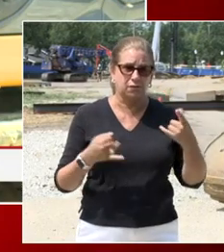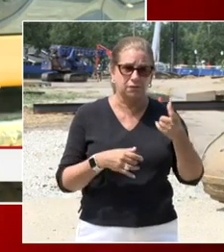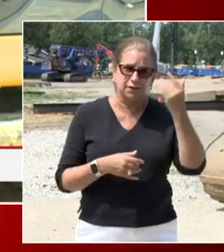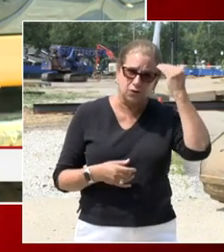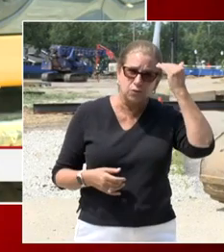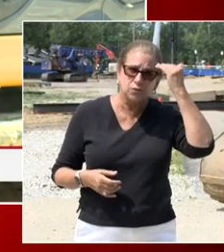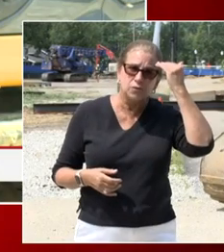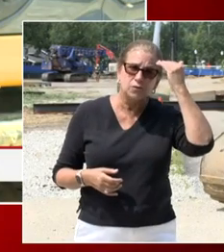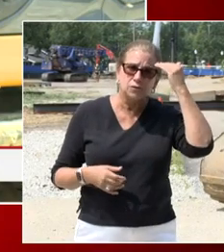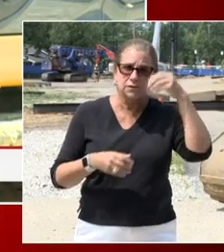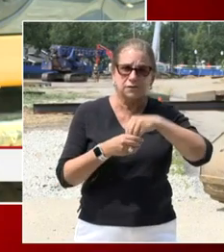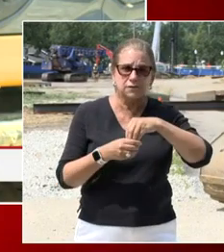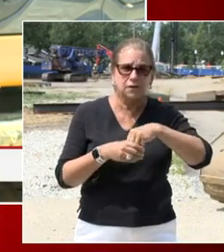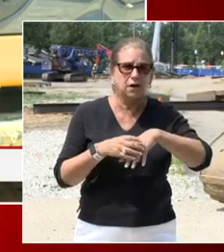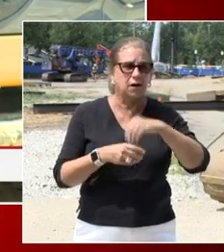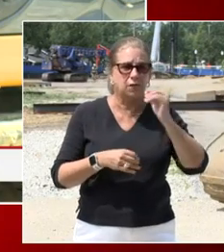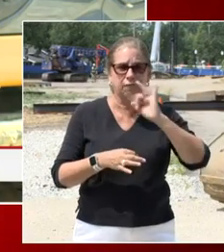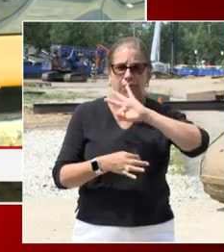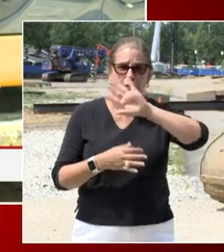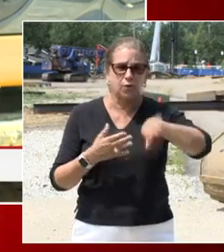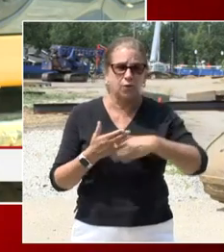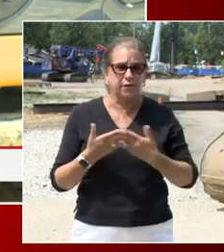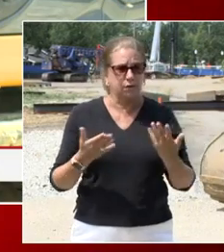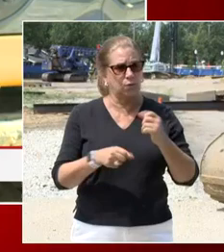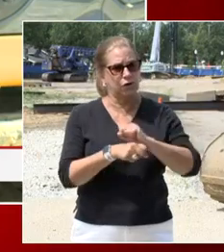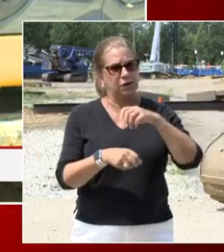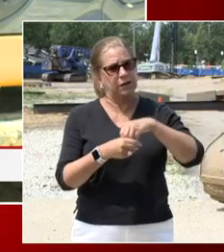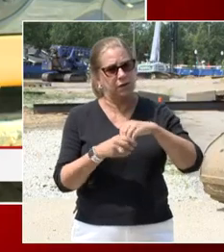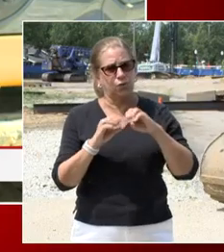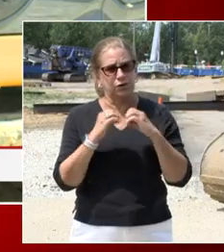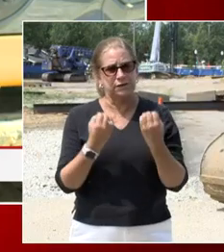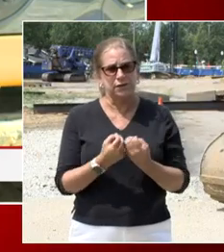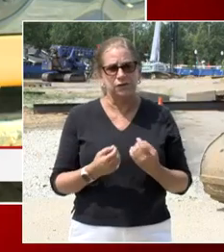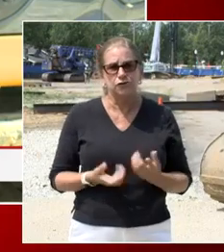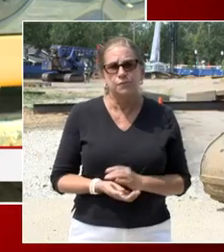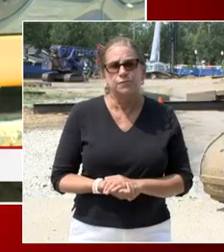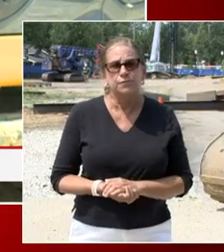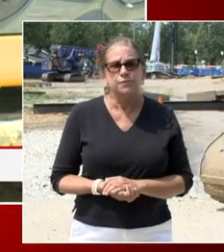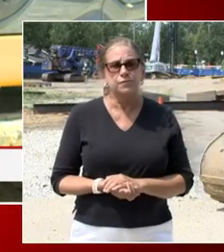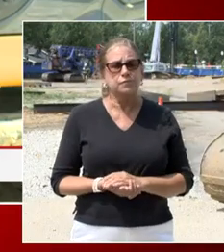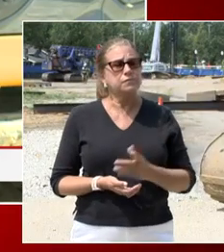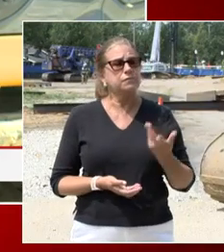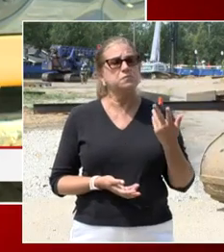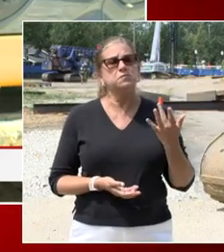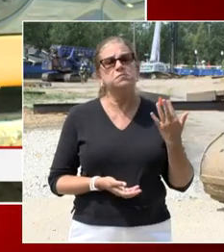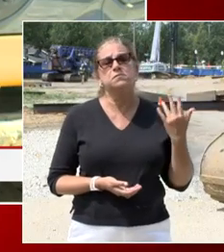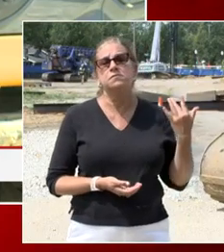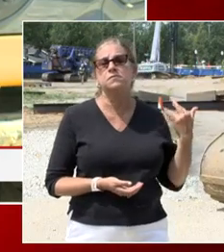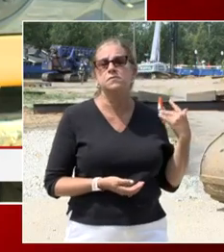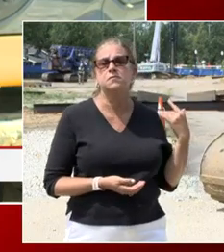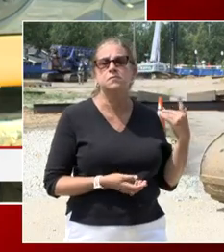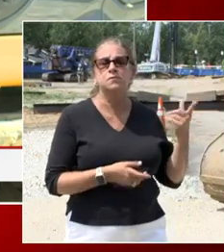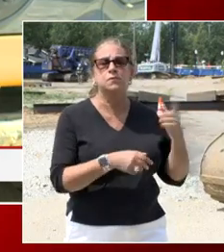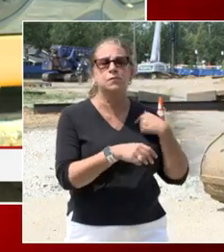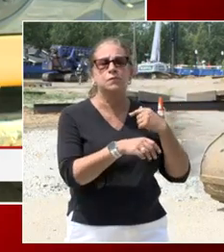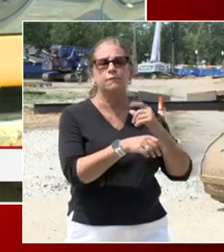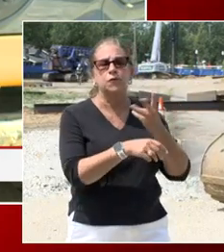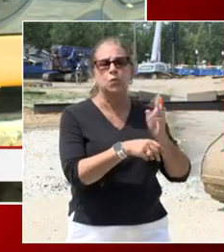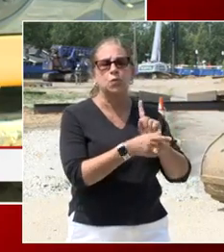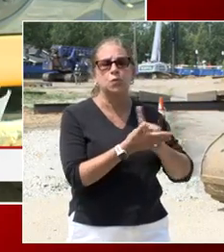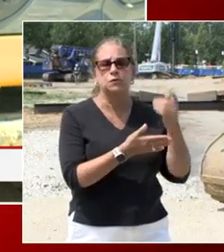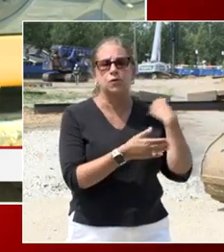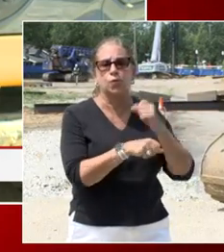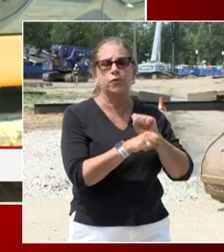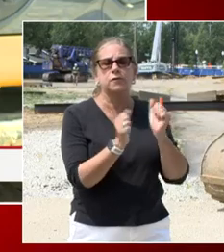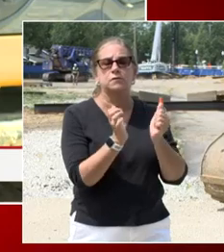if you were working, just a few weeks ago, we were with Dr. Fauci and celebrating all